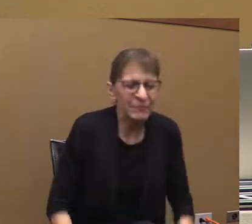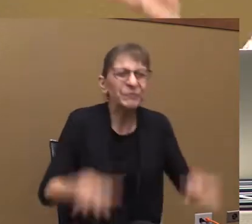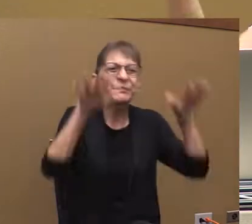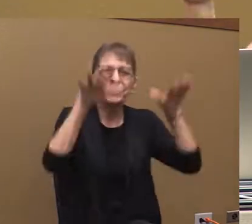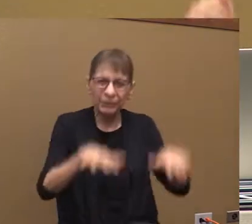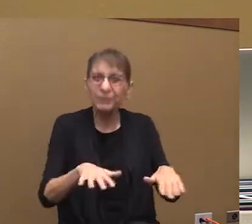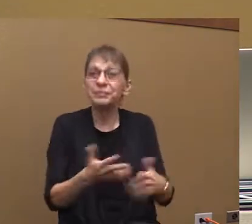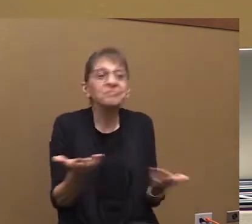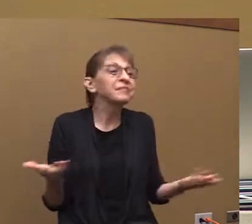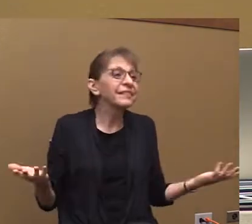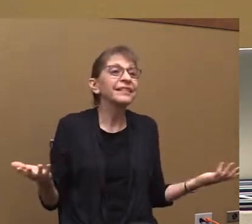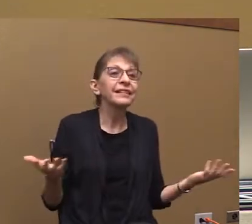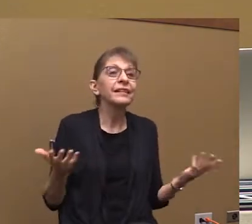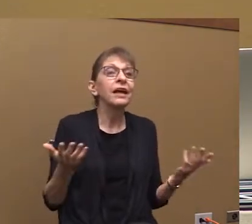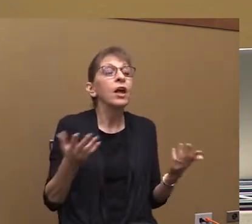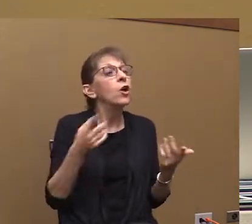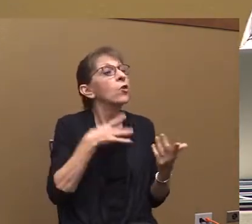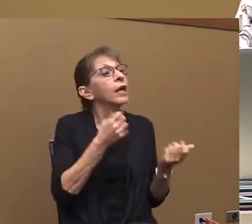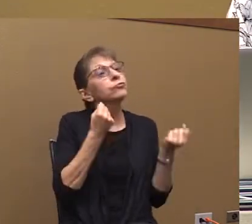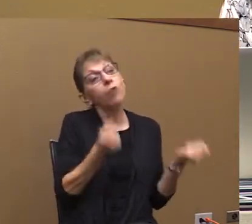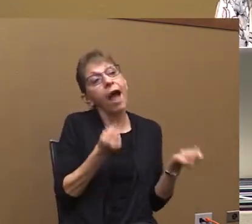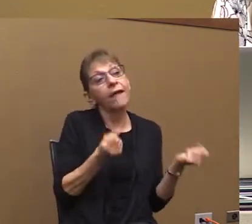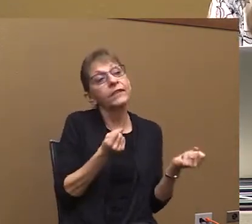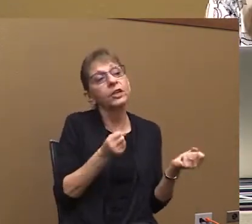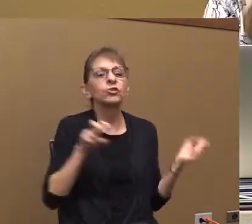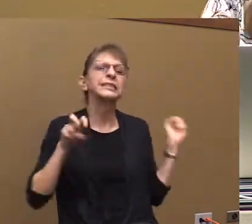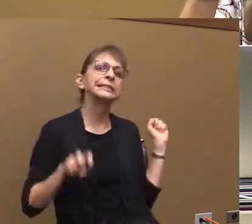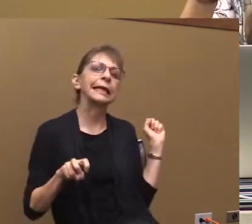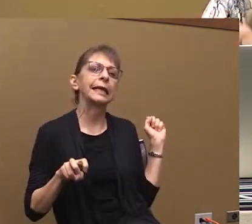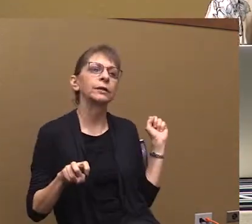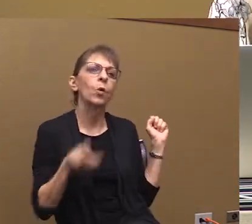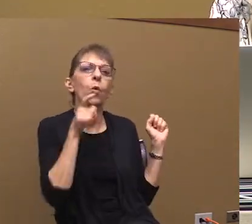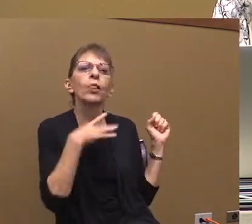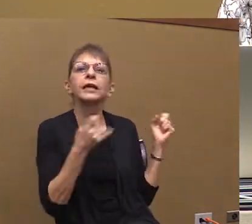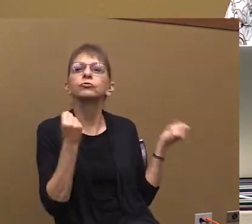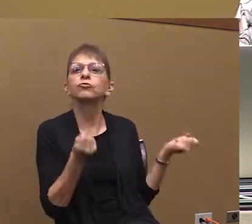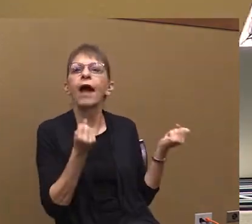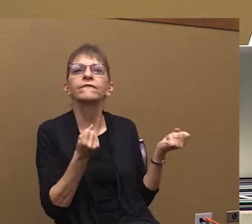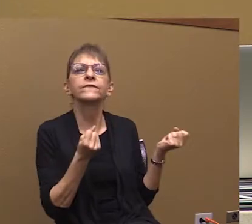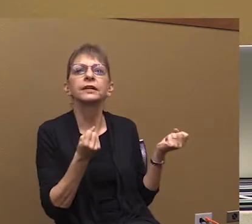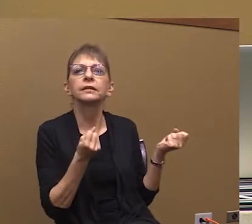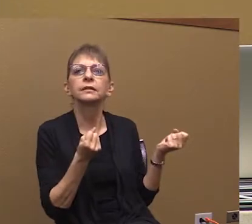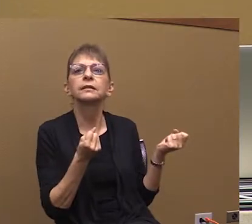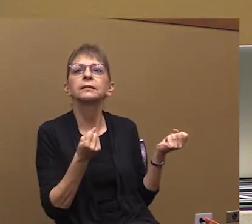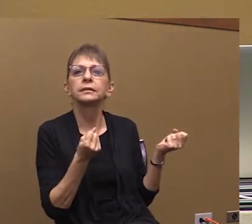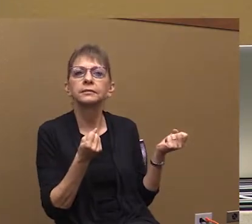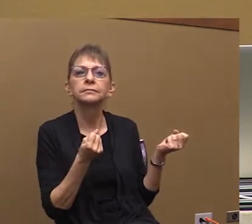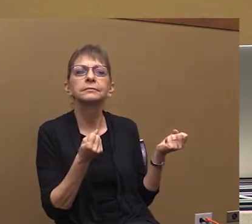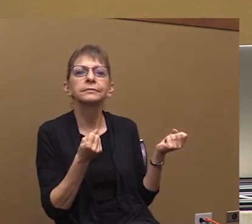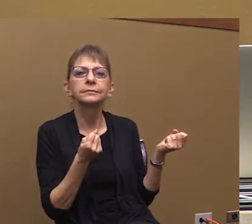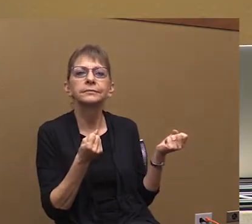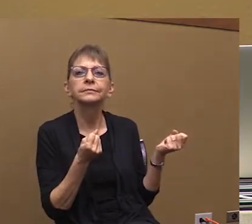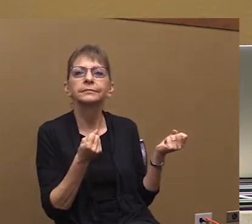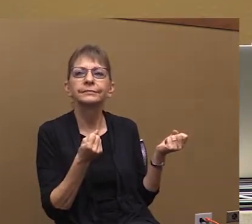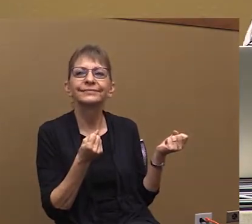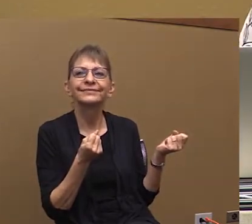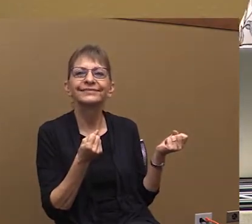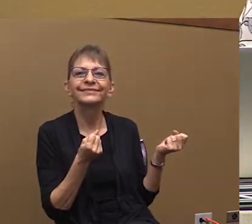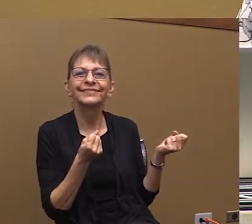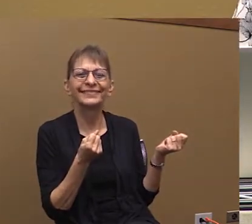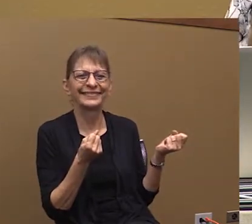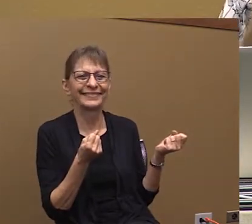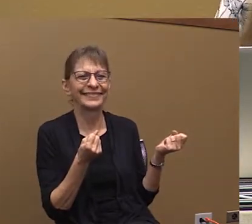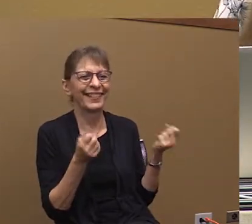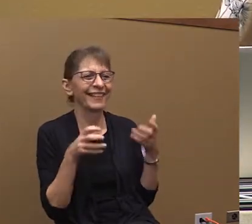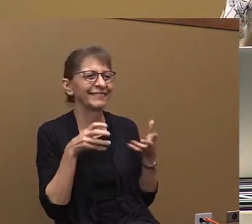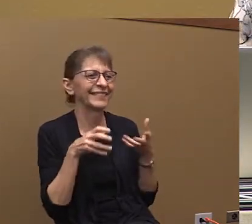Where you sweat. Hot and spicy sweat. Okay, all righty, sit down. And do you like driving or